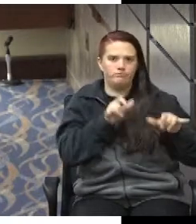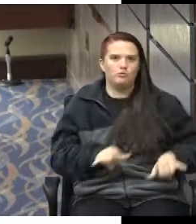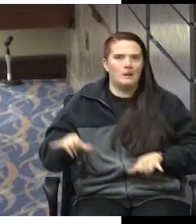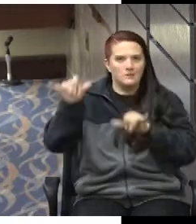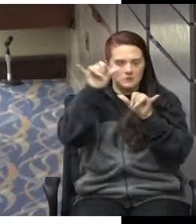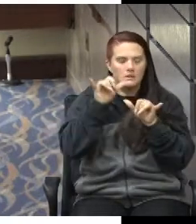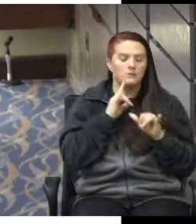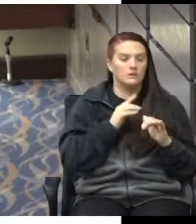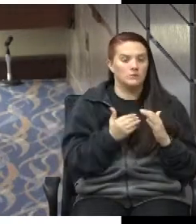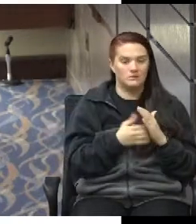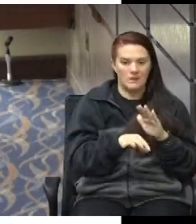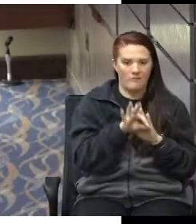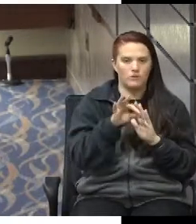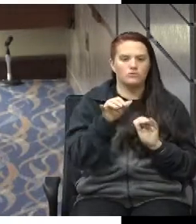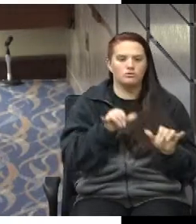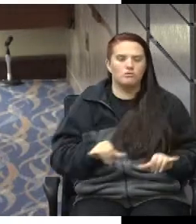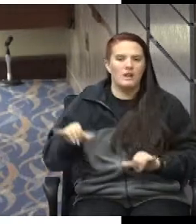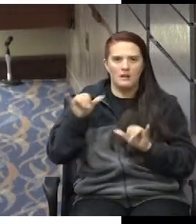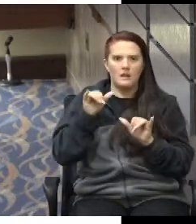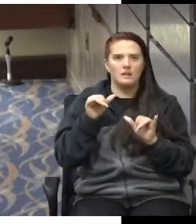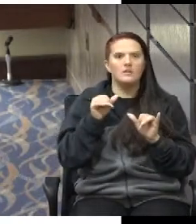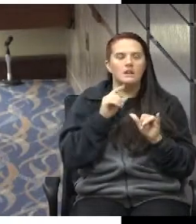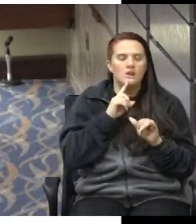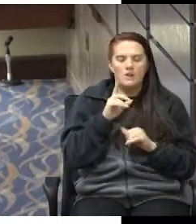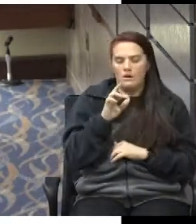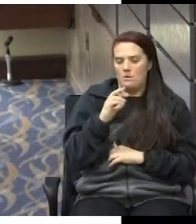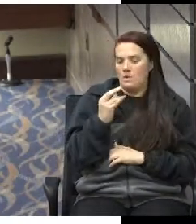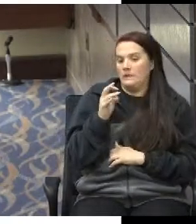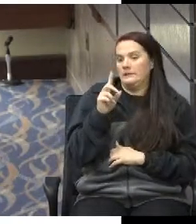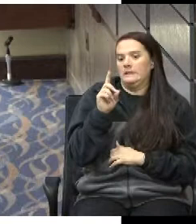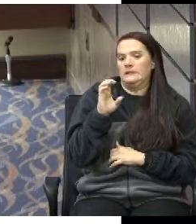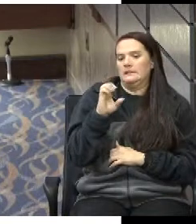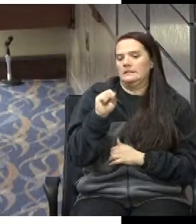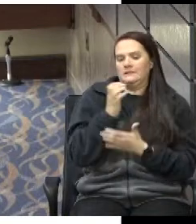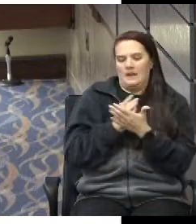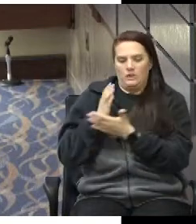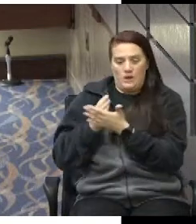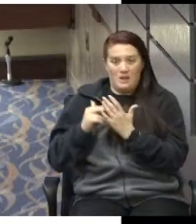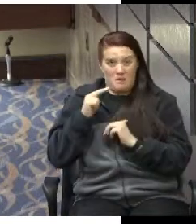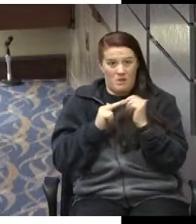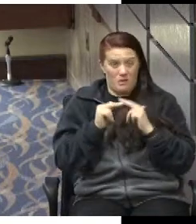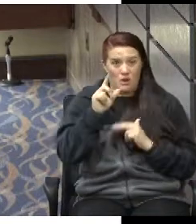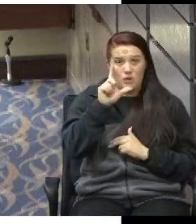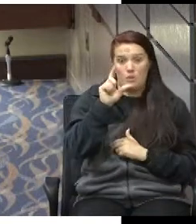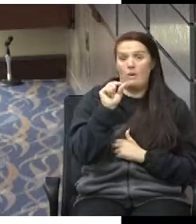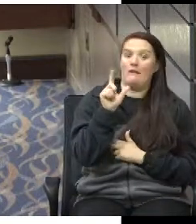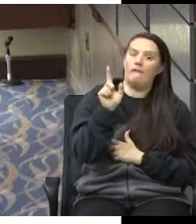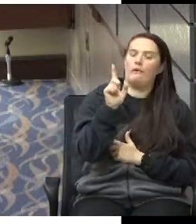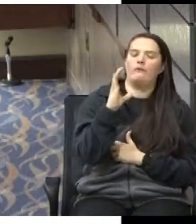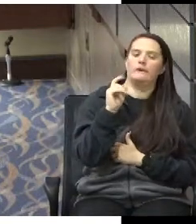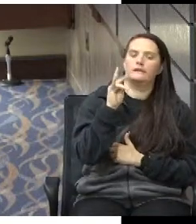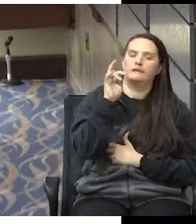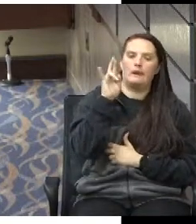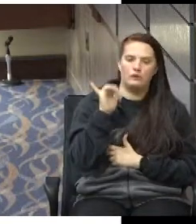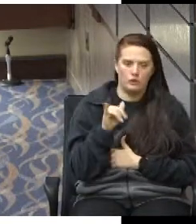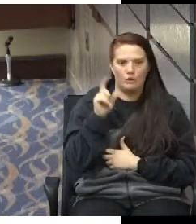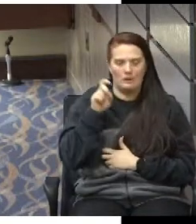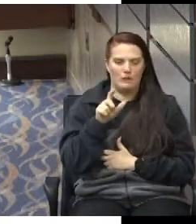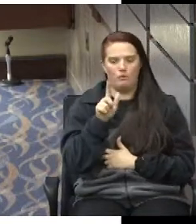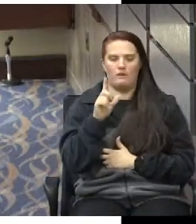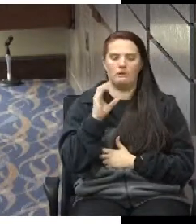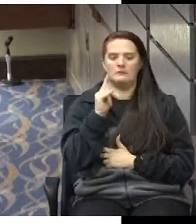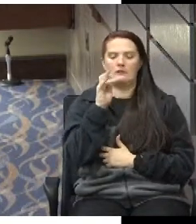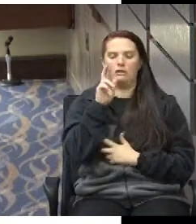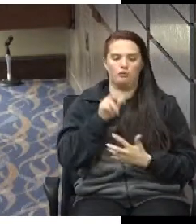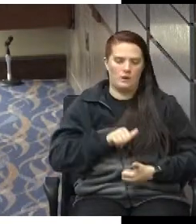government trends. They supersede sectors. So the fact is, in order to build a 21st century workforce, you need a 21st century approach. And